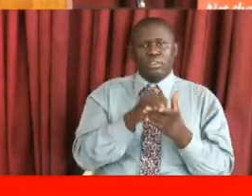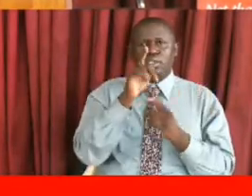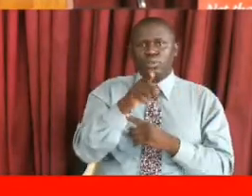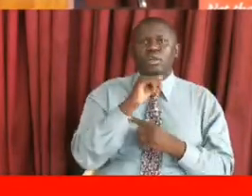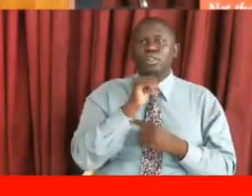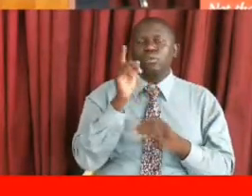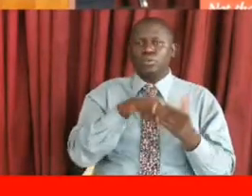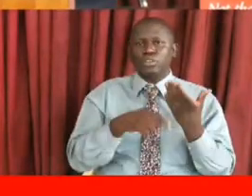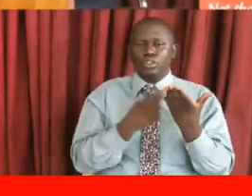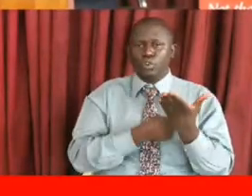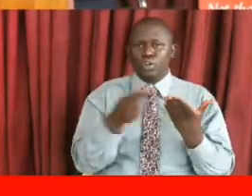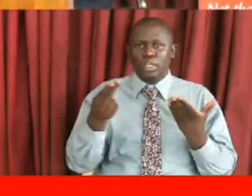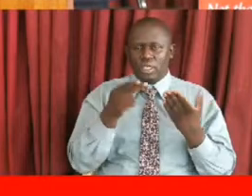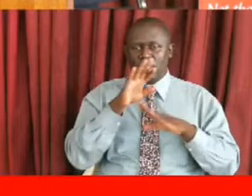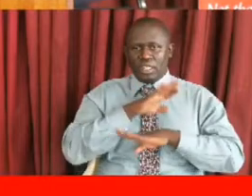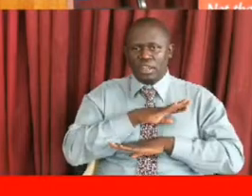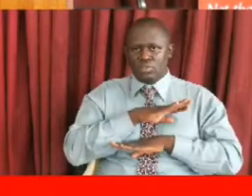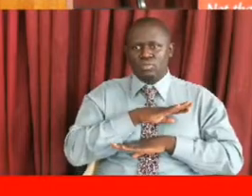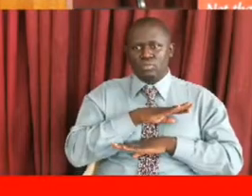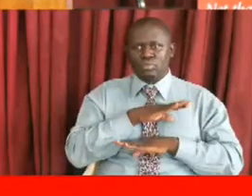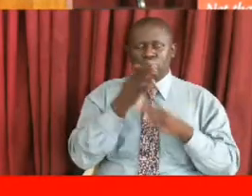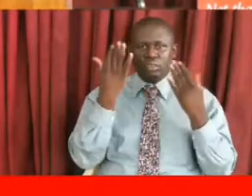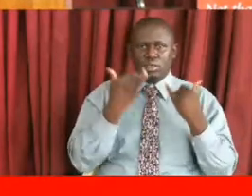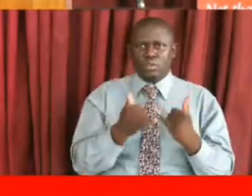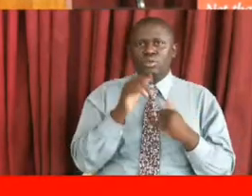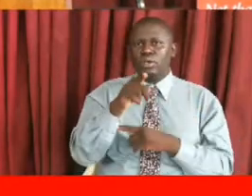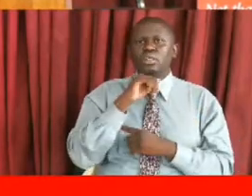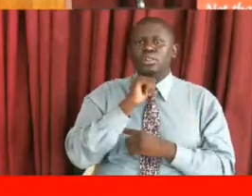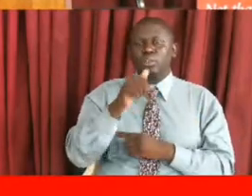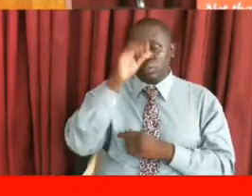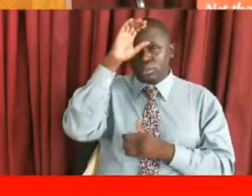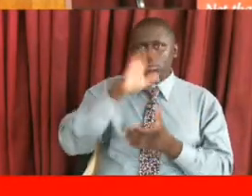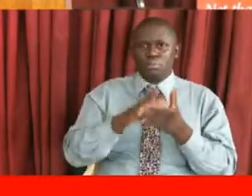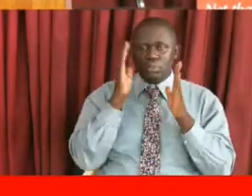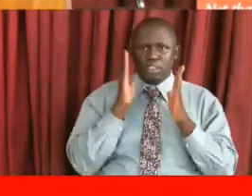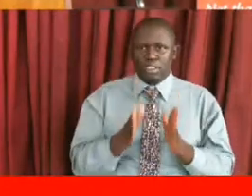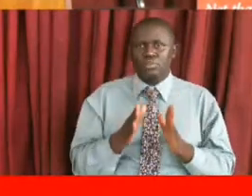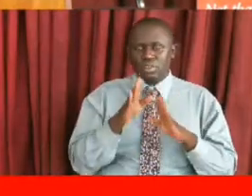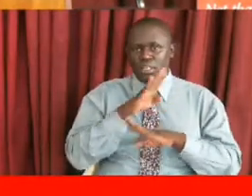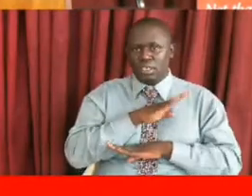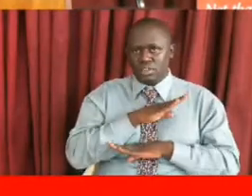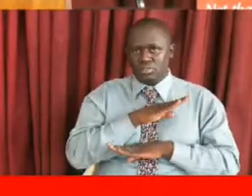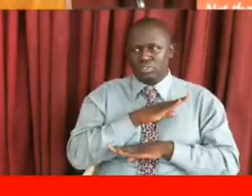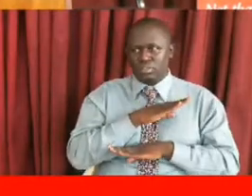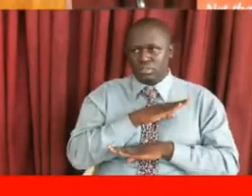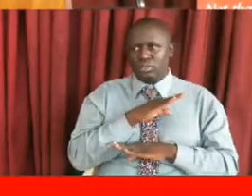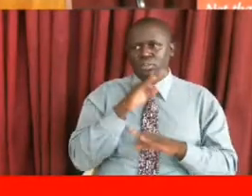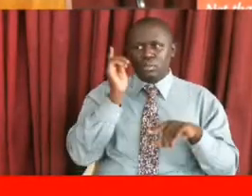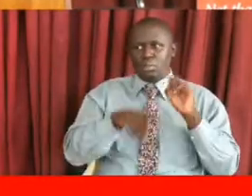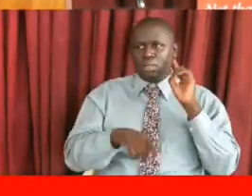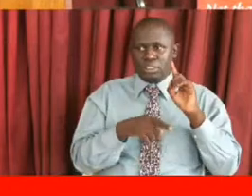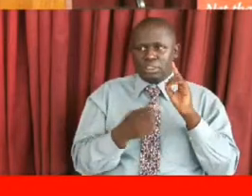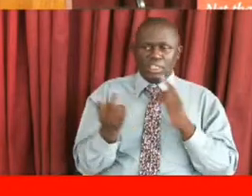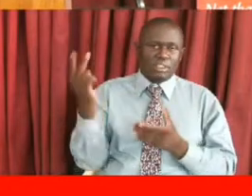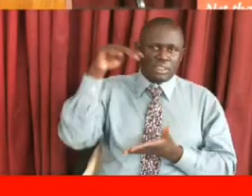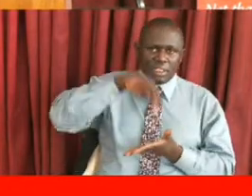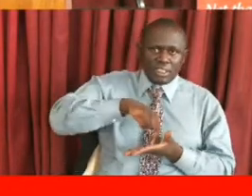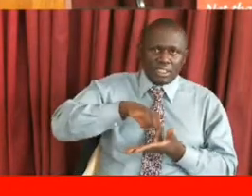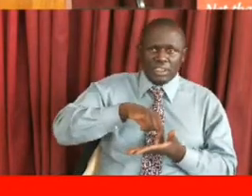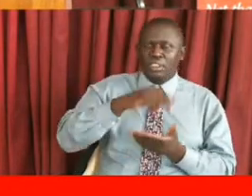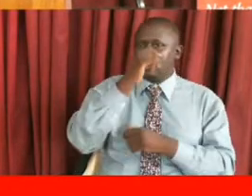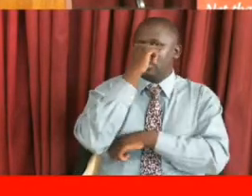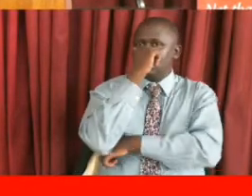holy enough you're not a Believer enough he's just standing there he's